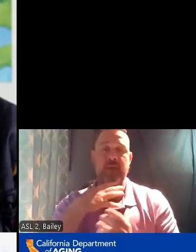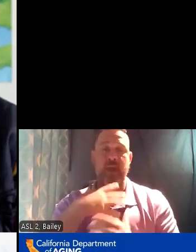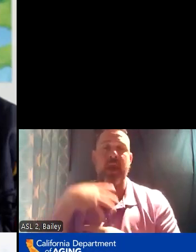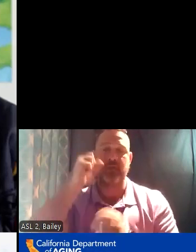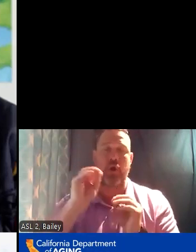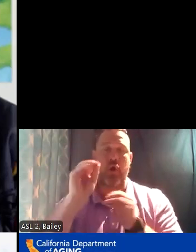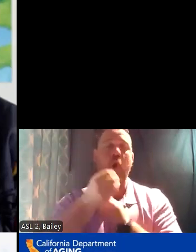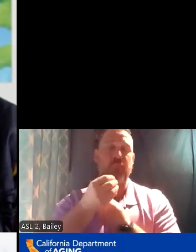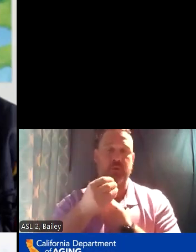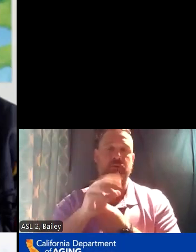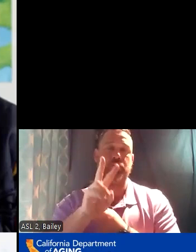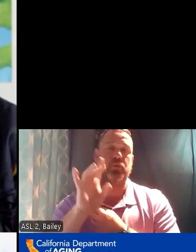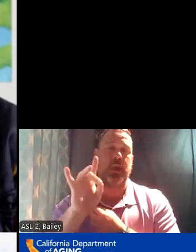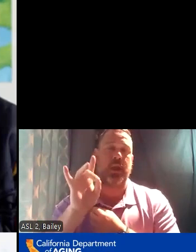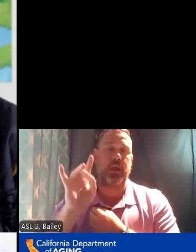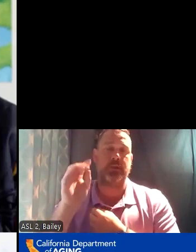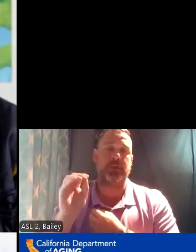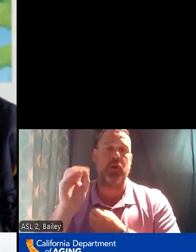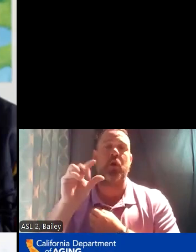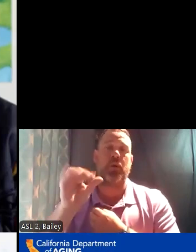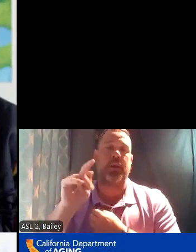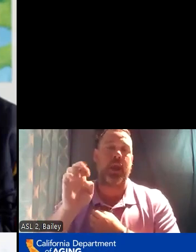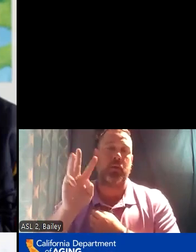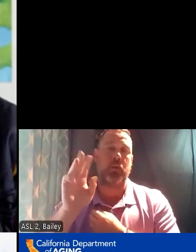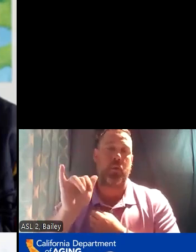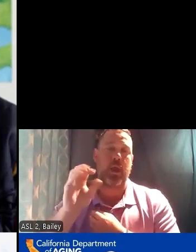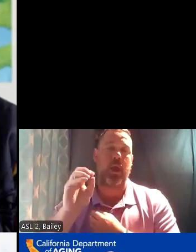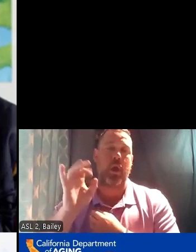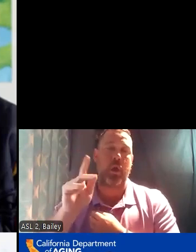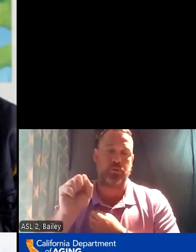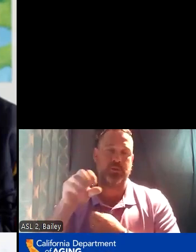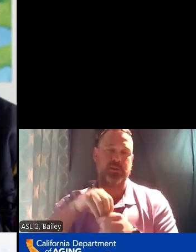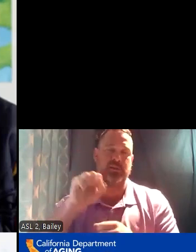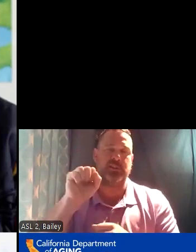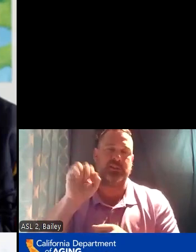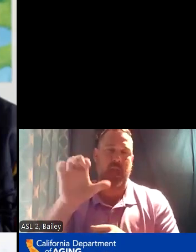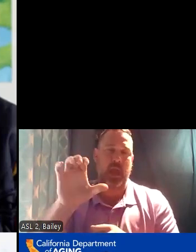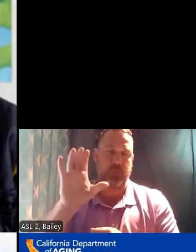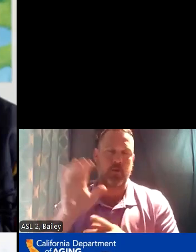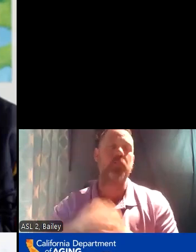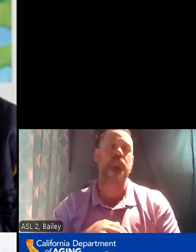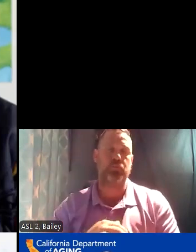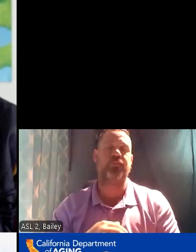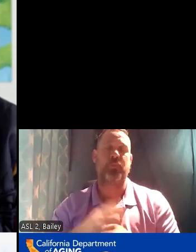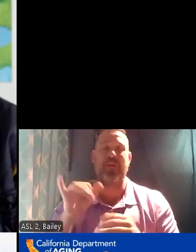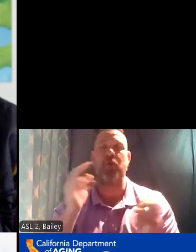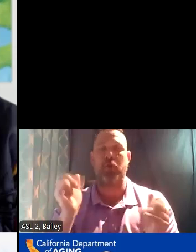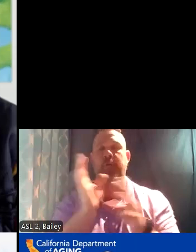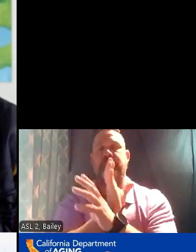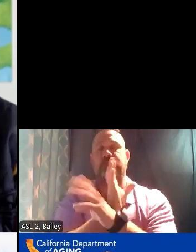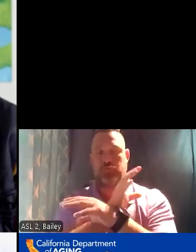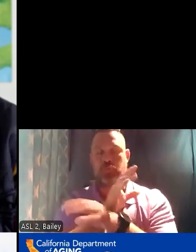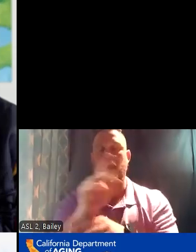at 2880 Gateway Oaks here in Sacramento. And we also are virtual here via